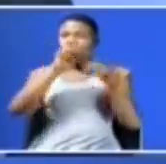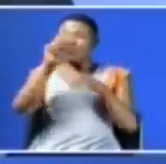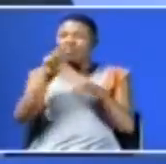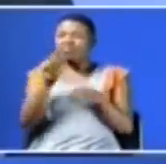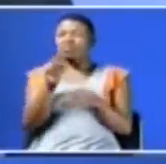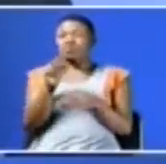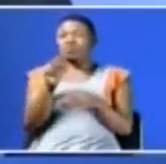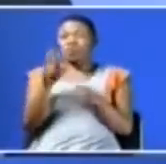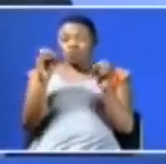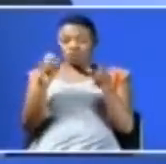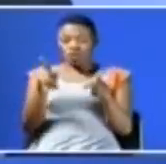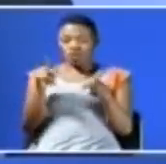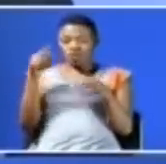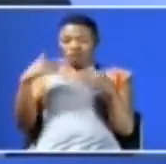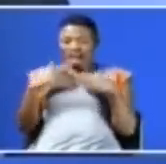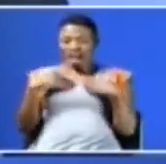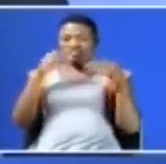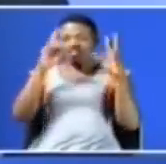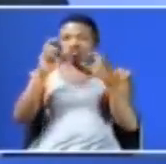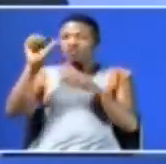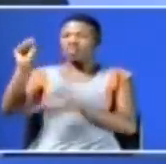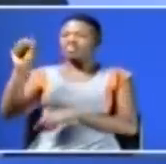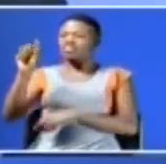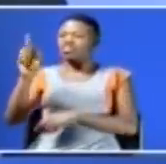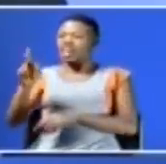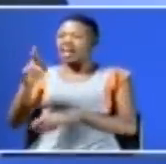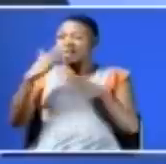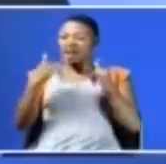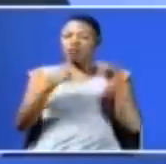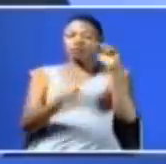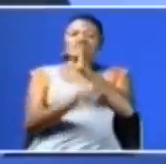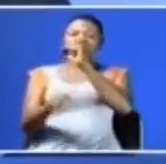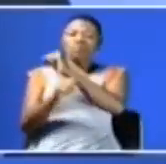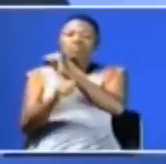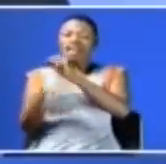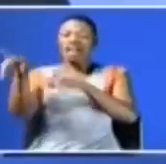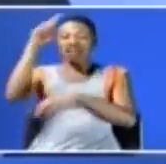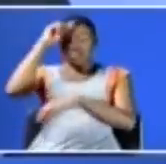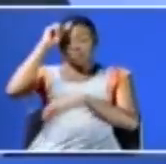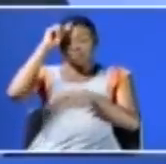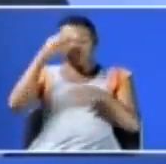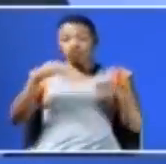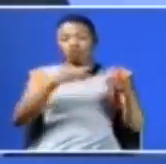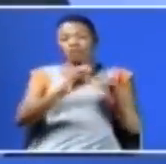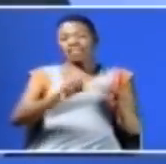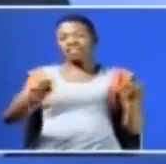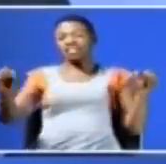to know, okay, you had these issues on SGR, now you're supporting government on extension of something from the very beginning you had a huge, big problem